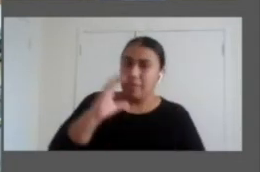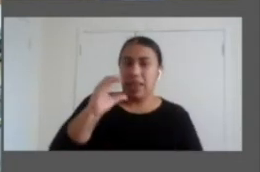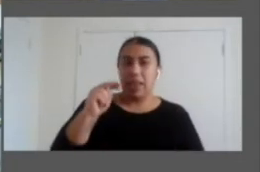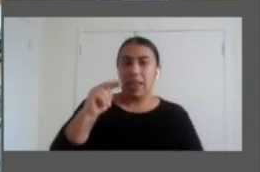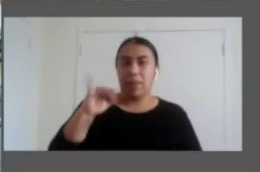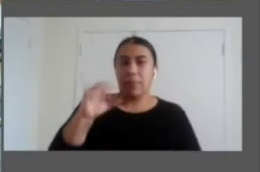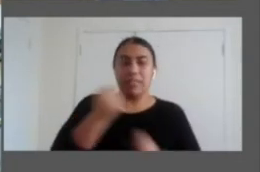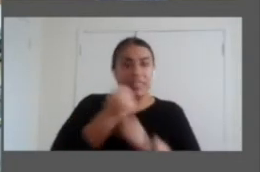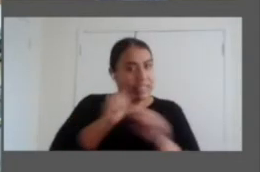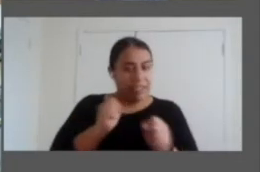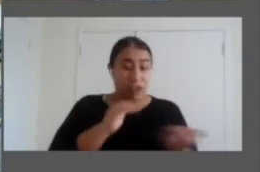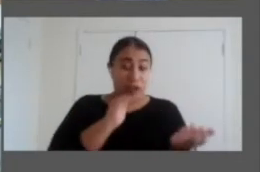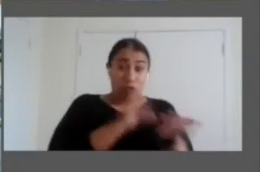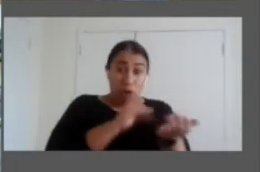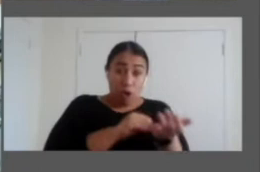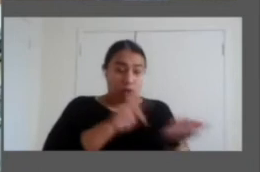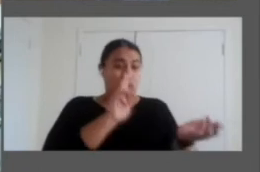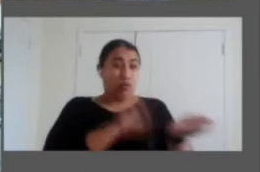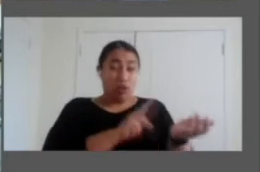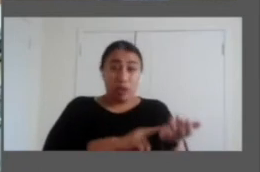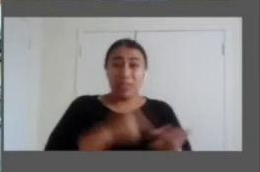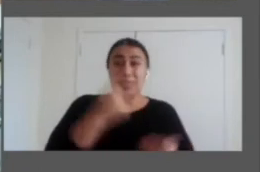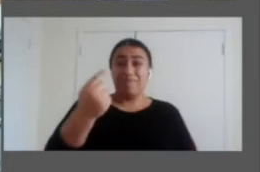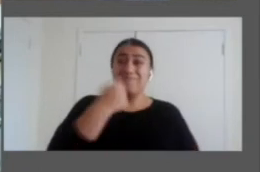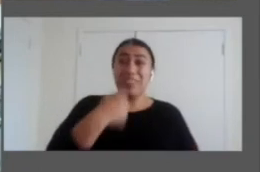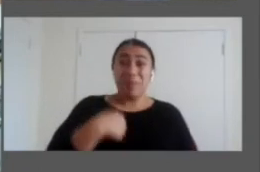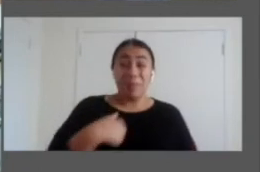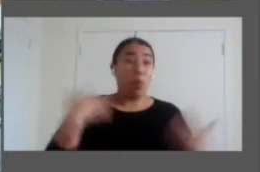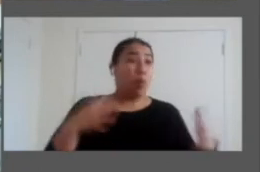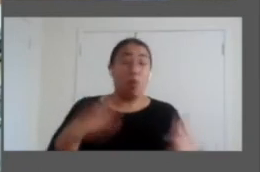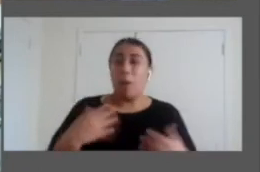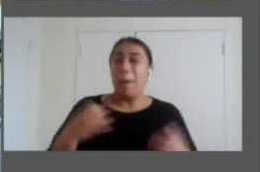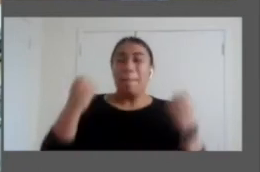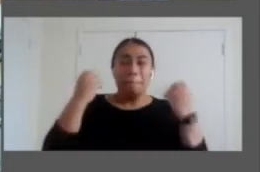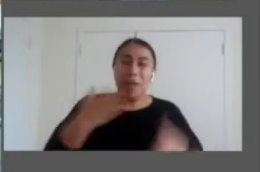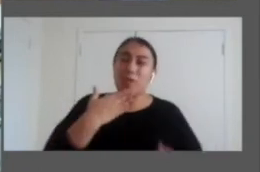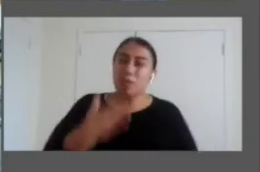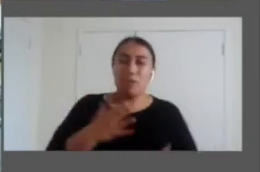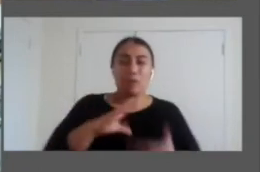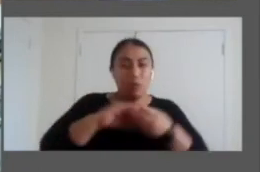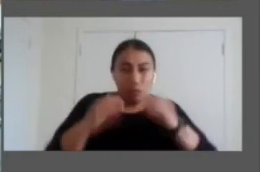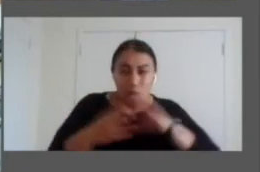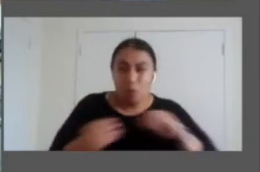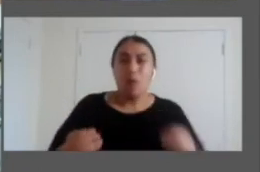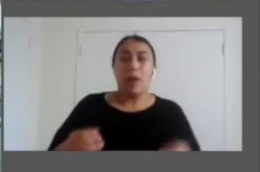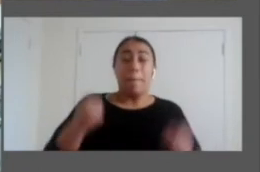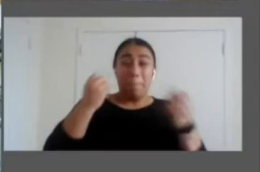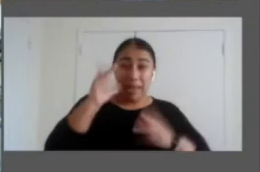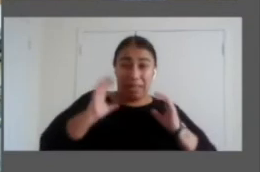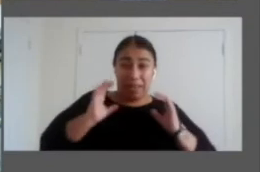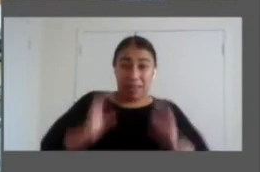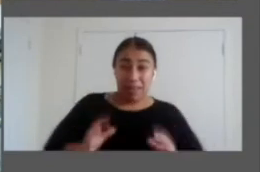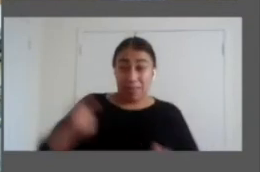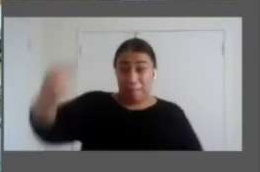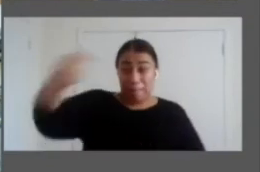or anxiety. Since legalization of recreational cannabis and better education, we have seen an influx